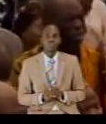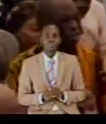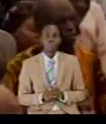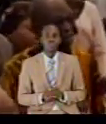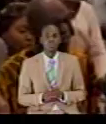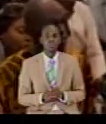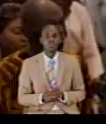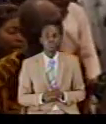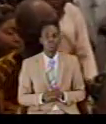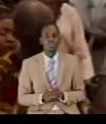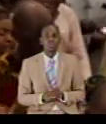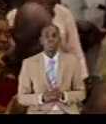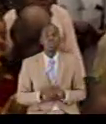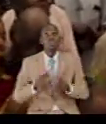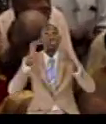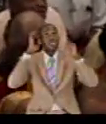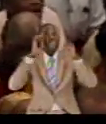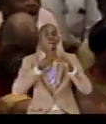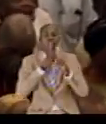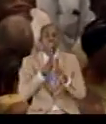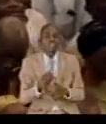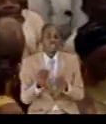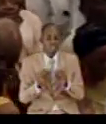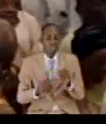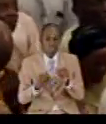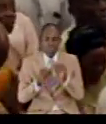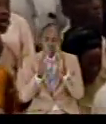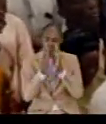He answers every prayer tonight.